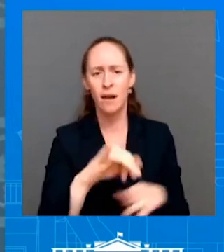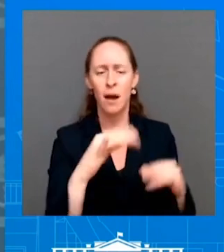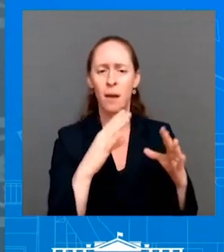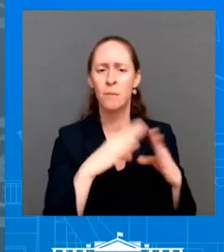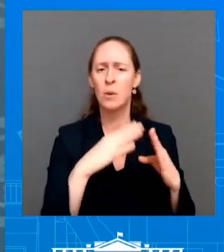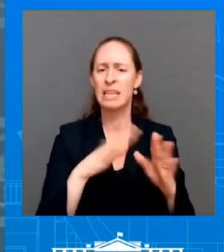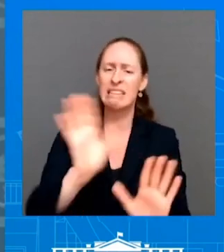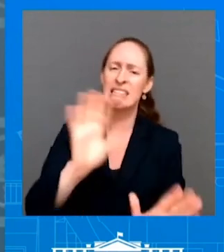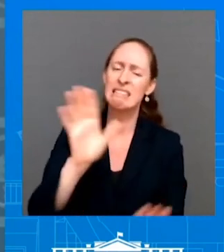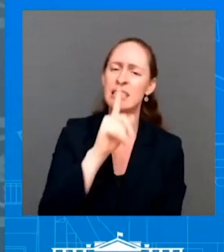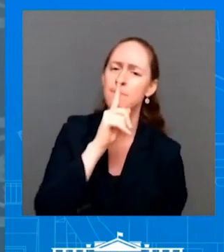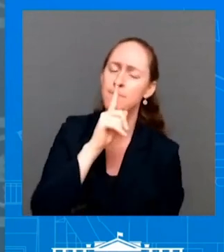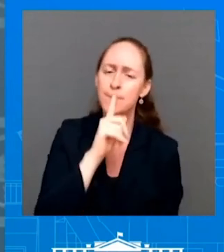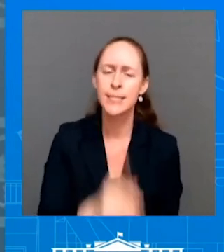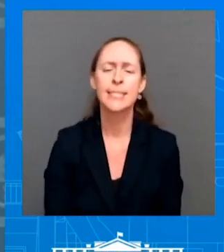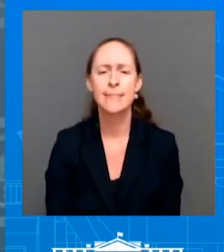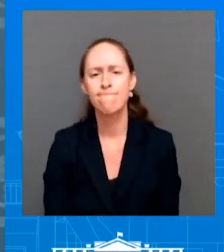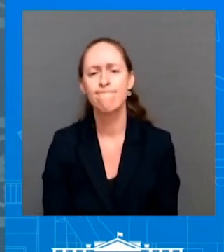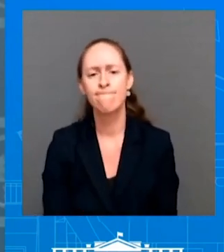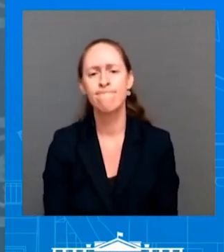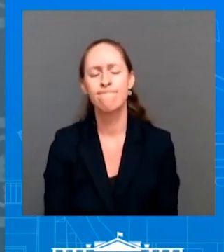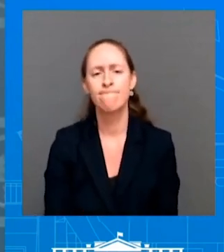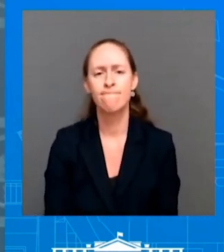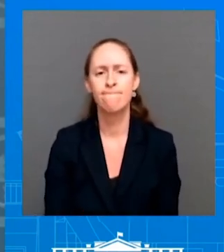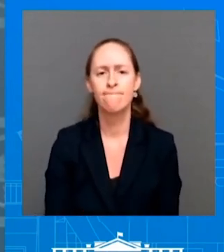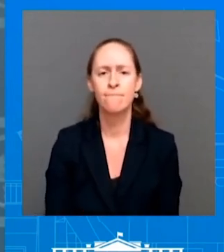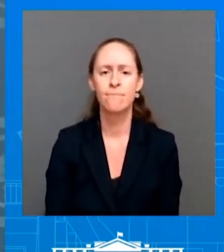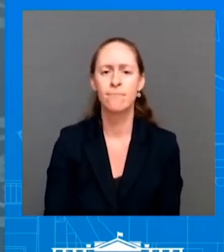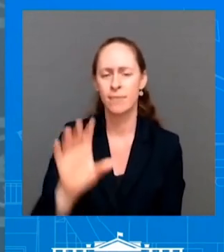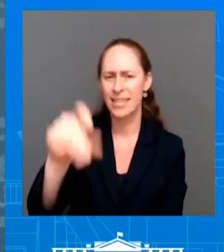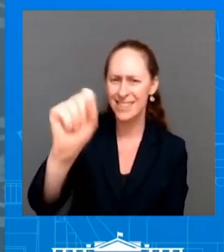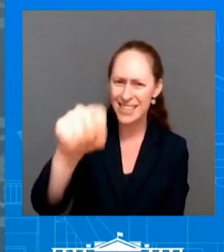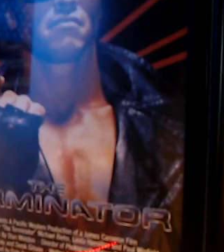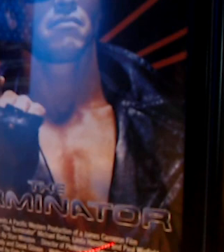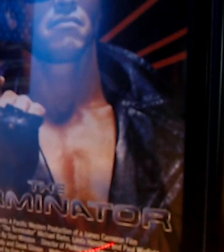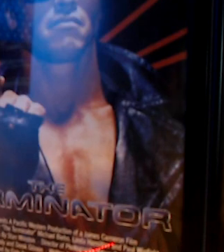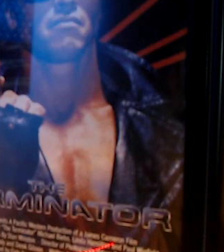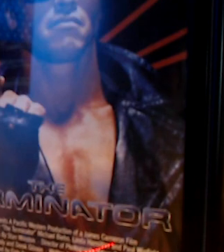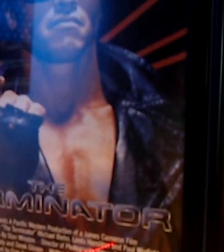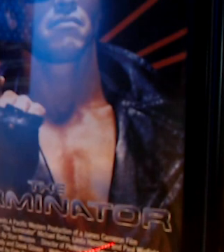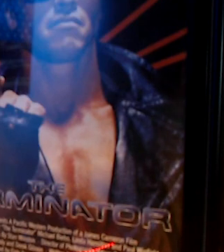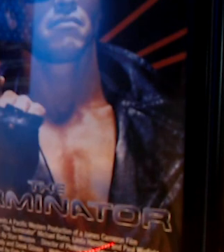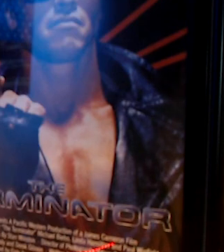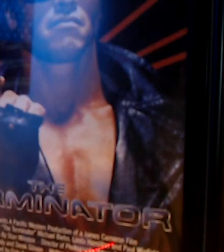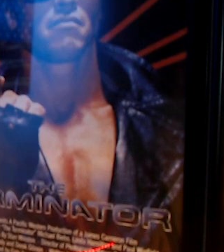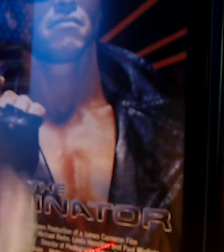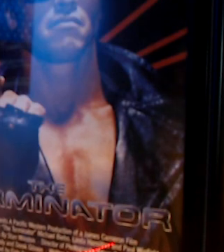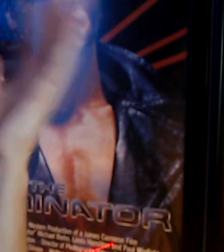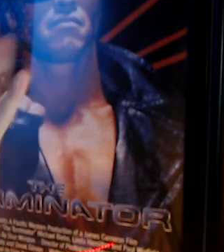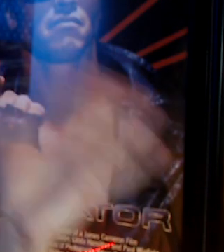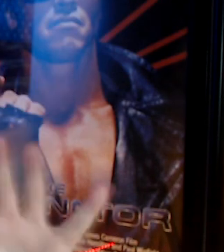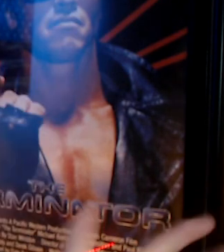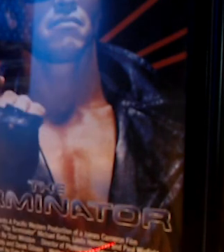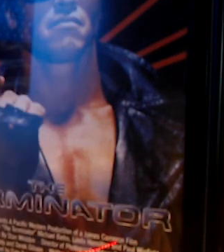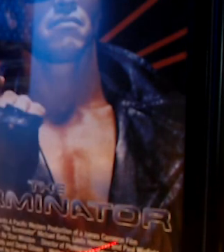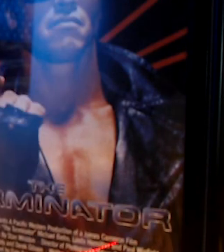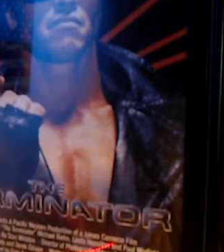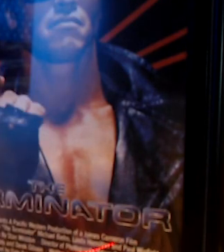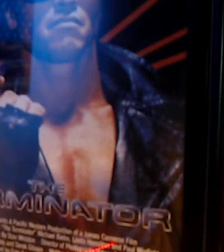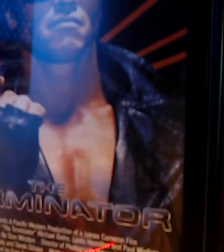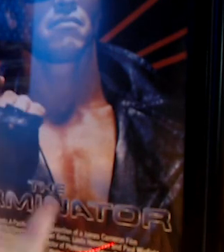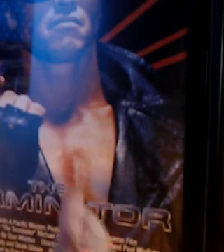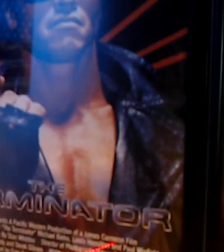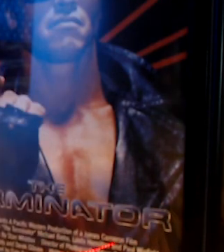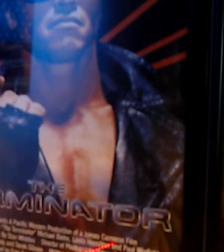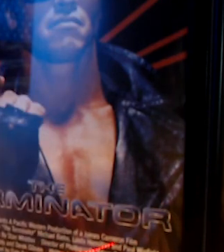to do everything that he can to make sure that we end this outbreak. By everything, you mean not even the most basic thing